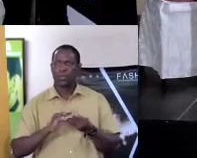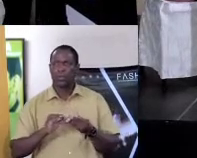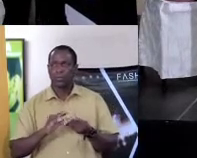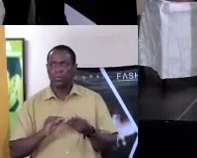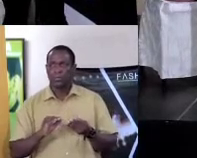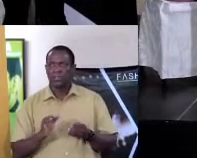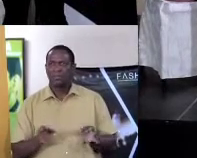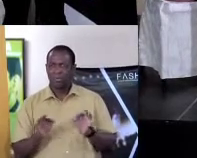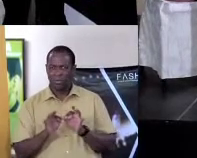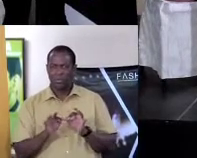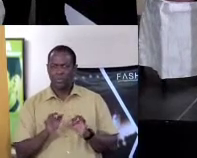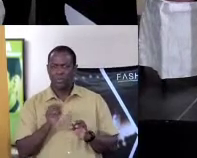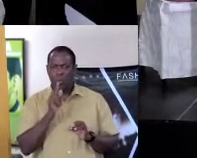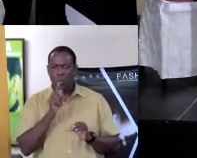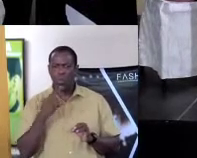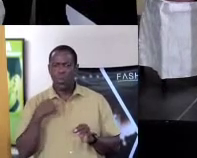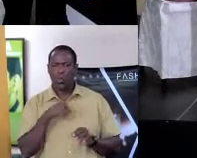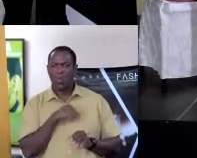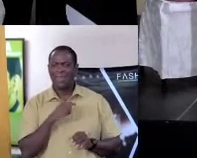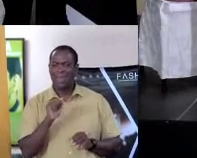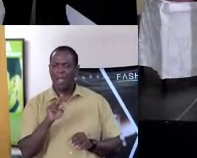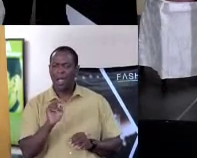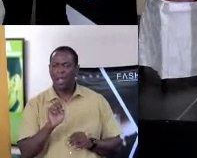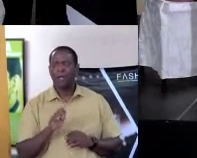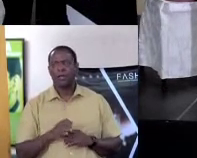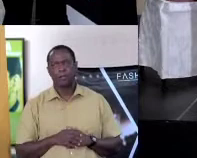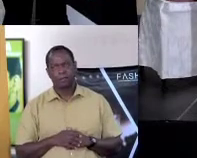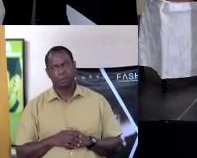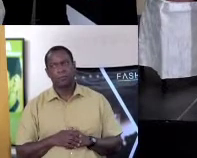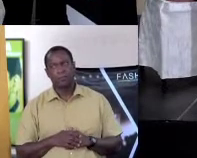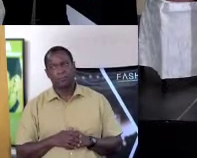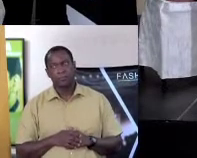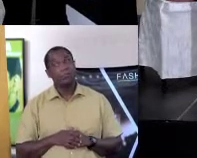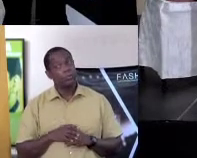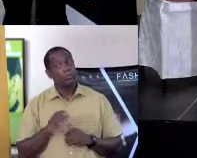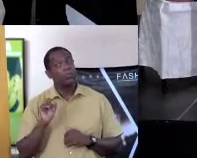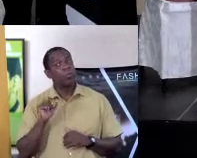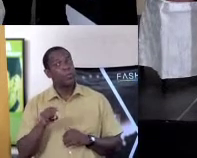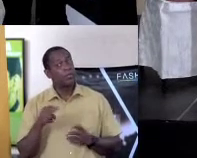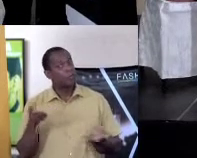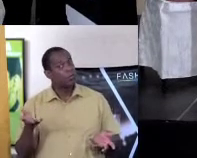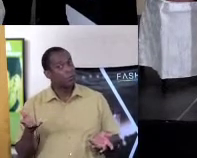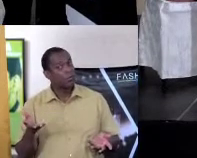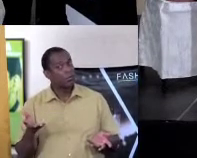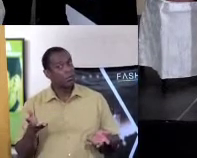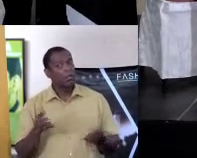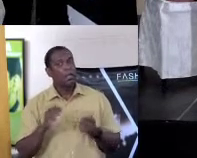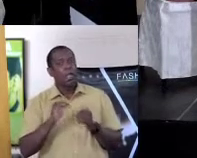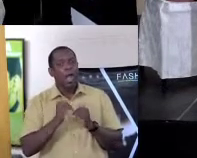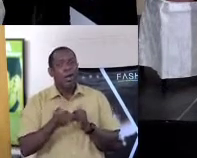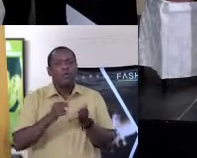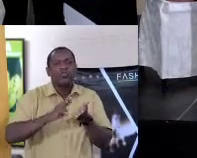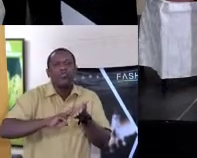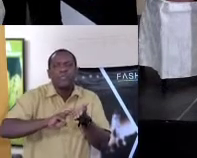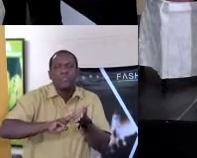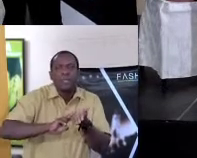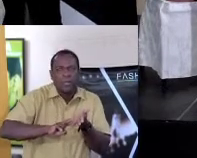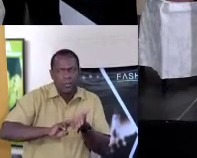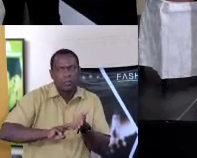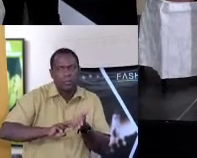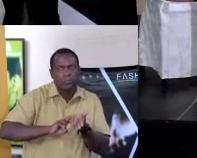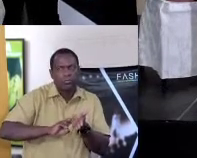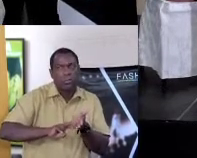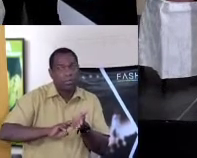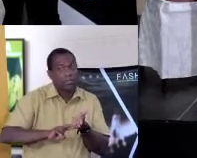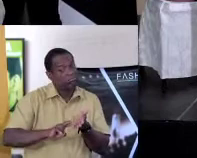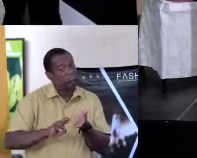to our story. So then, the question then is, how does research, right,